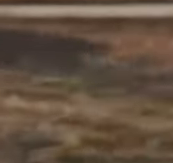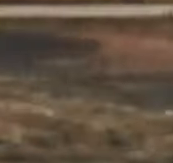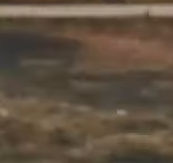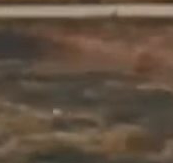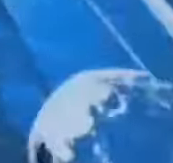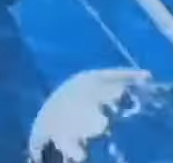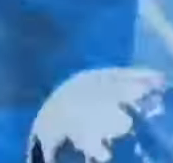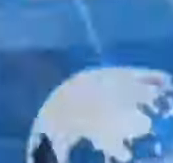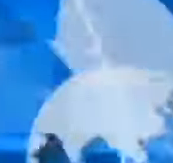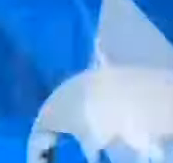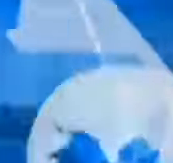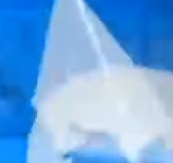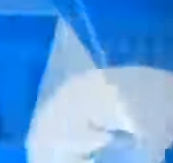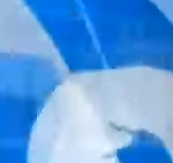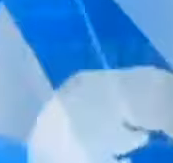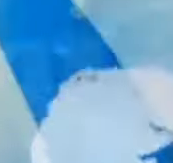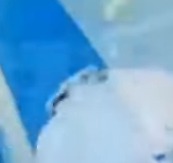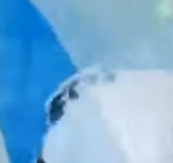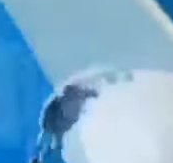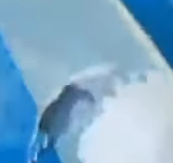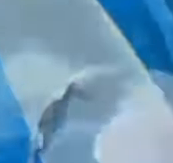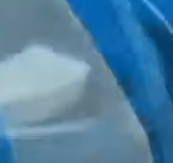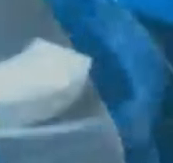this Christmas.